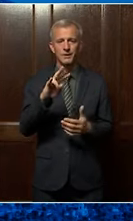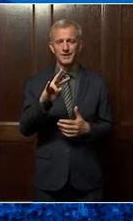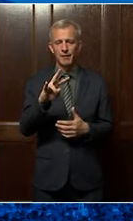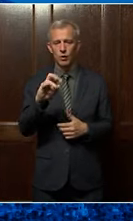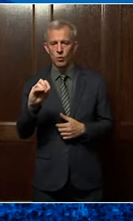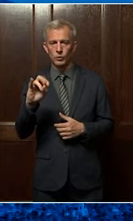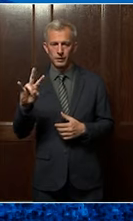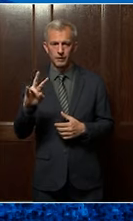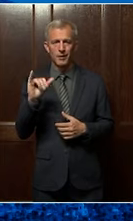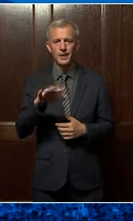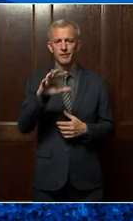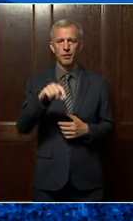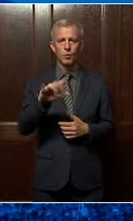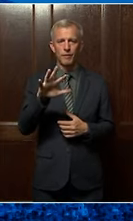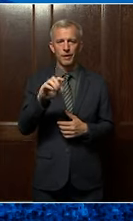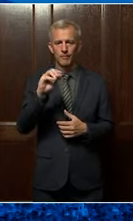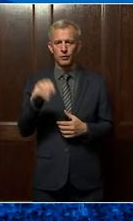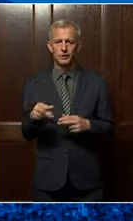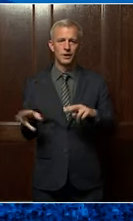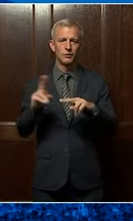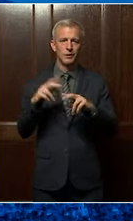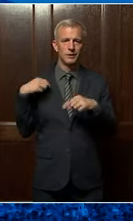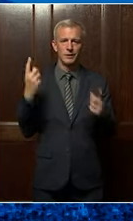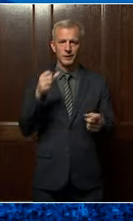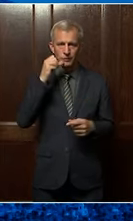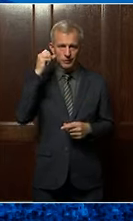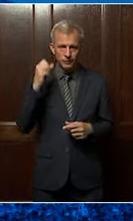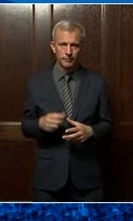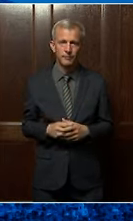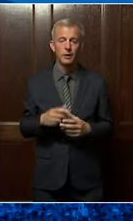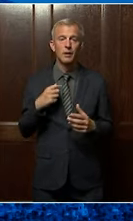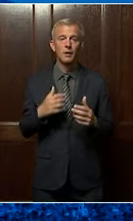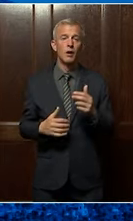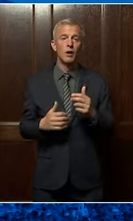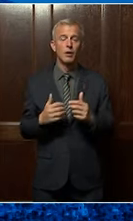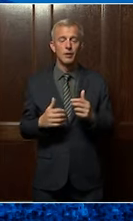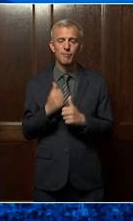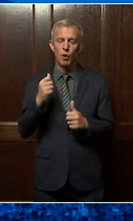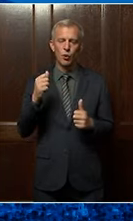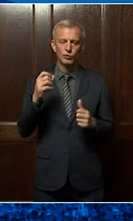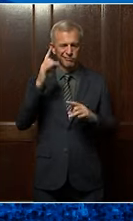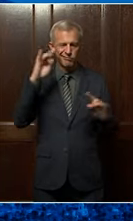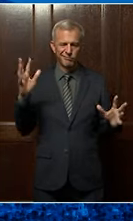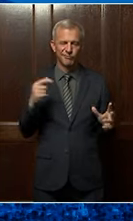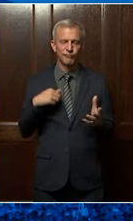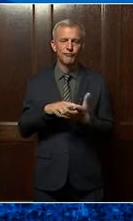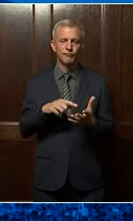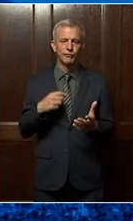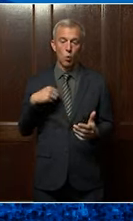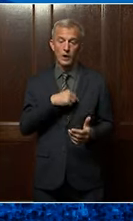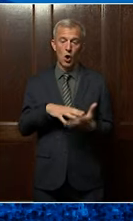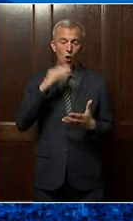4,707, a 5.5% increase since yesterday. And most tragically, of course, we learned today